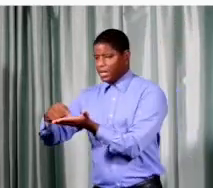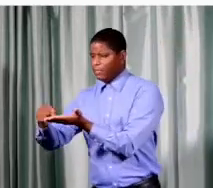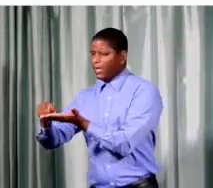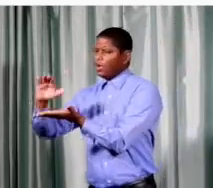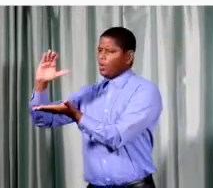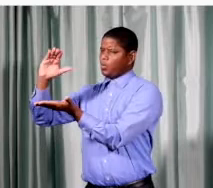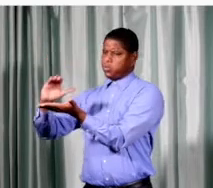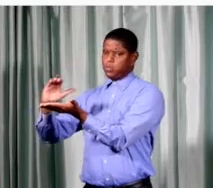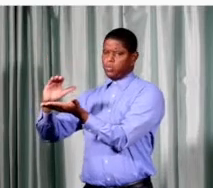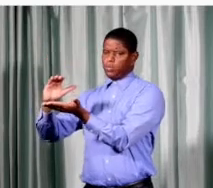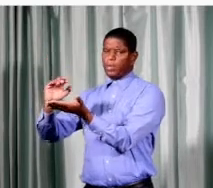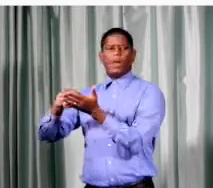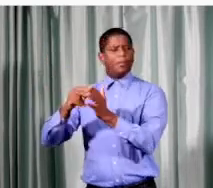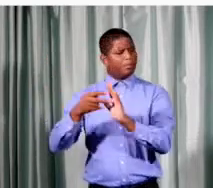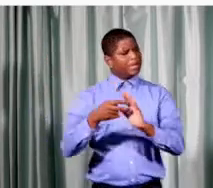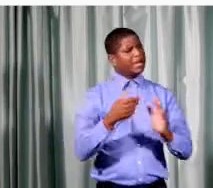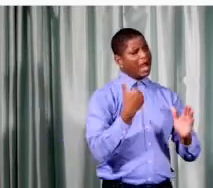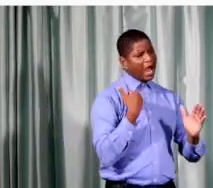That's it.